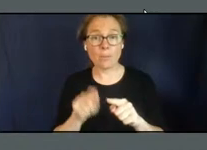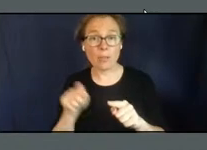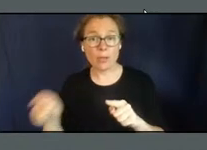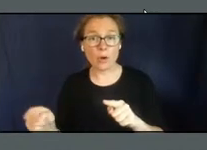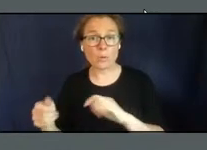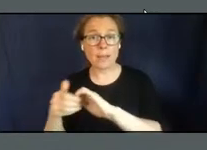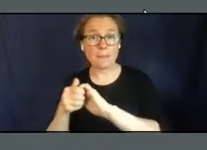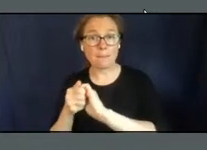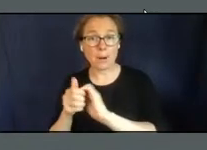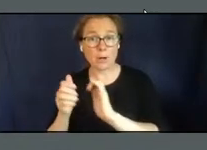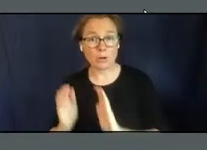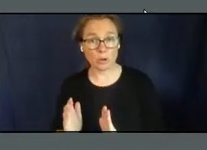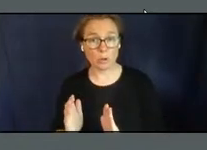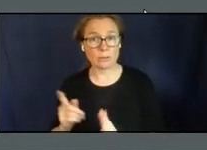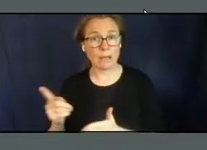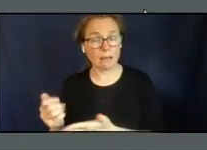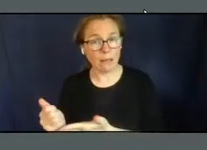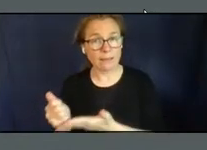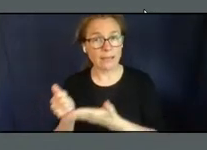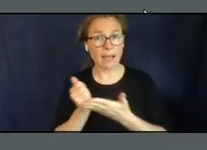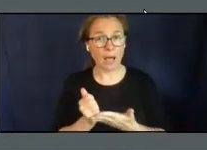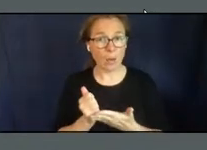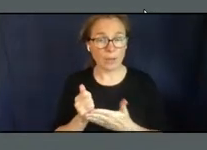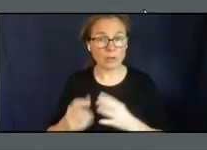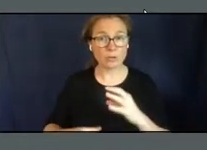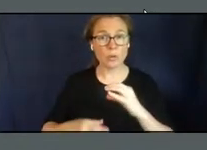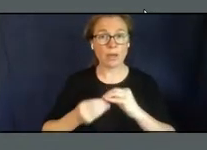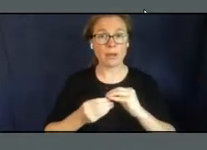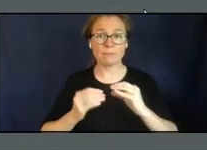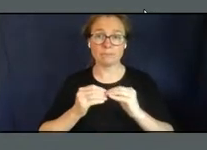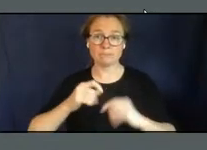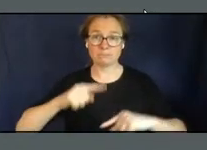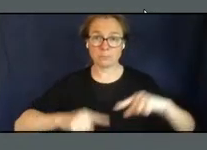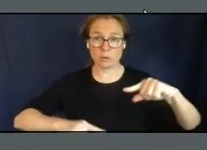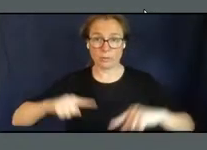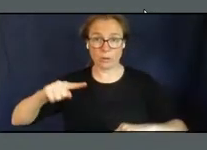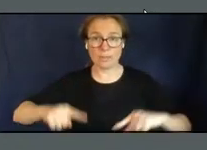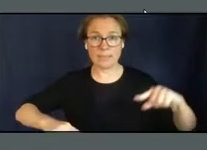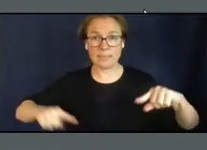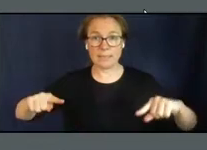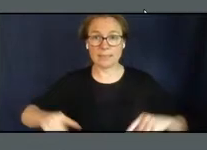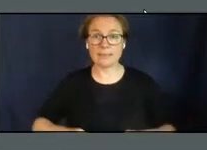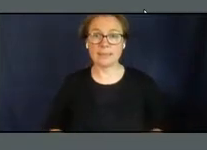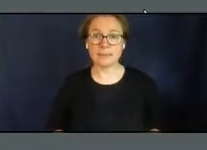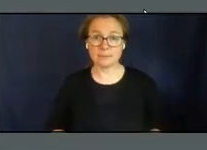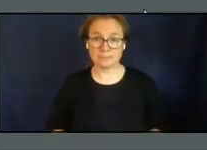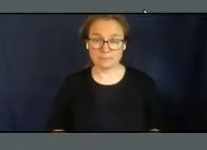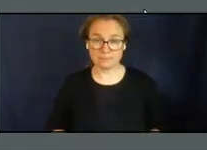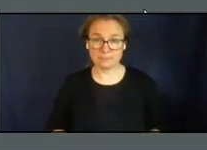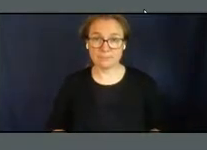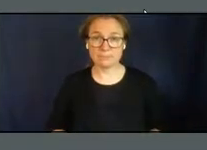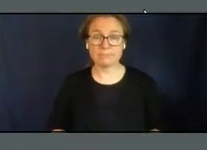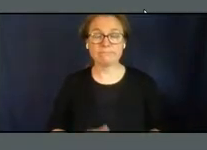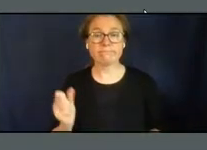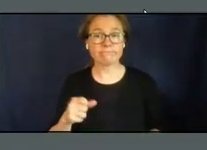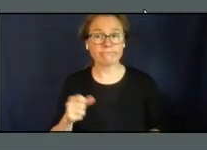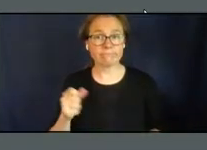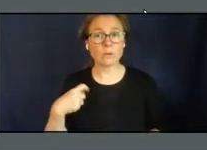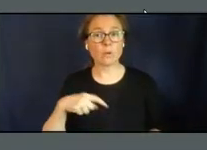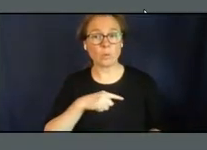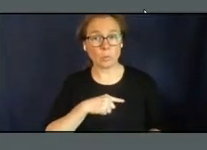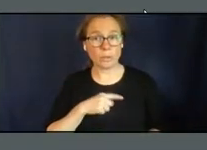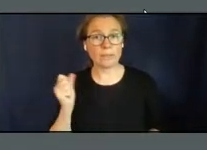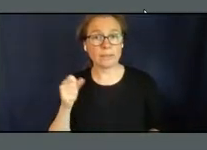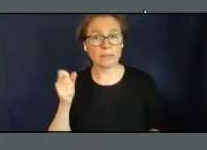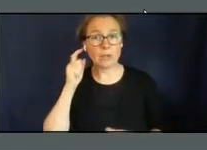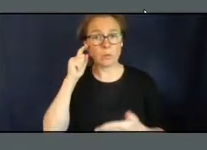is helping us to diversify overall. We do certainly recognize that